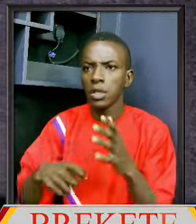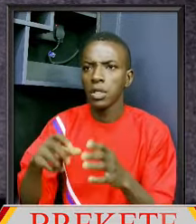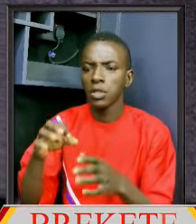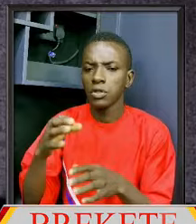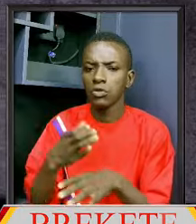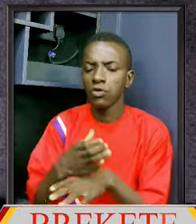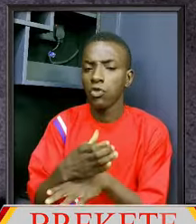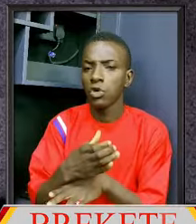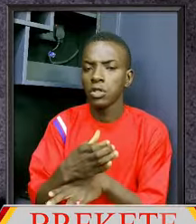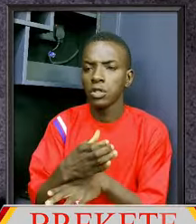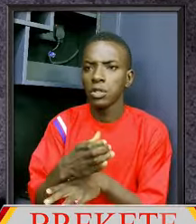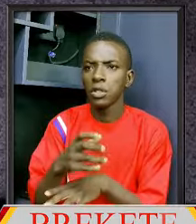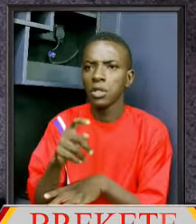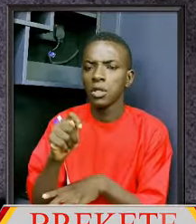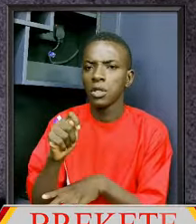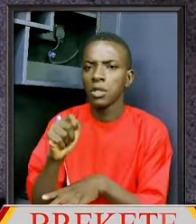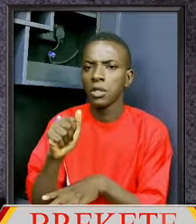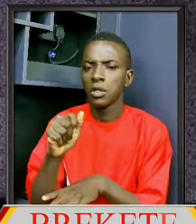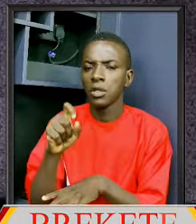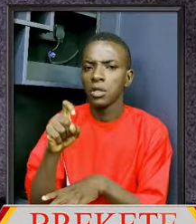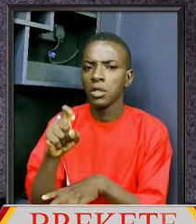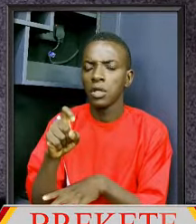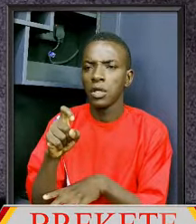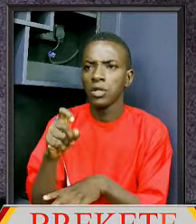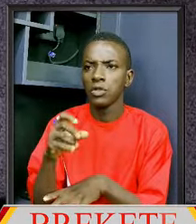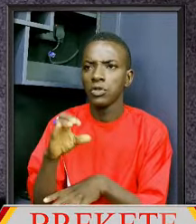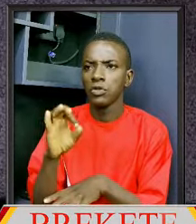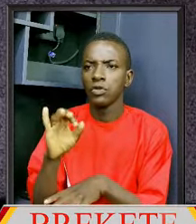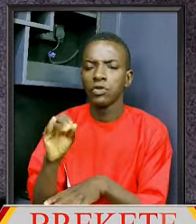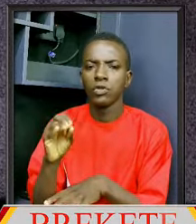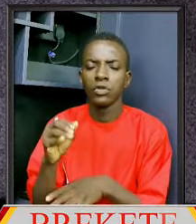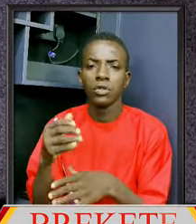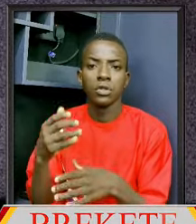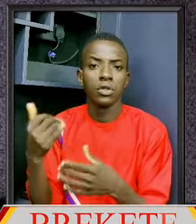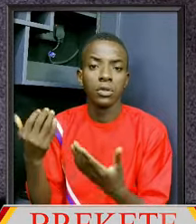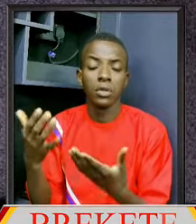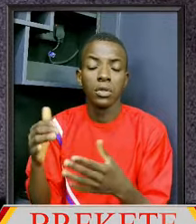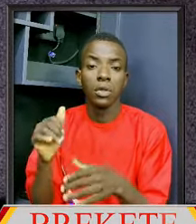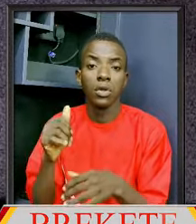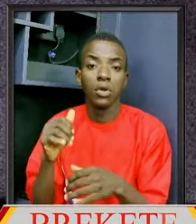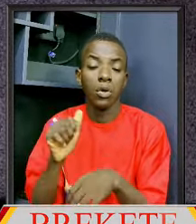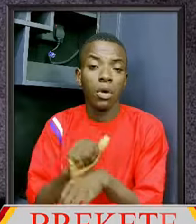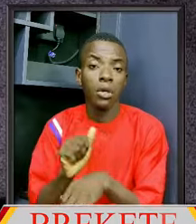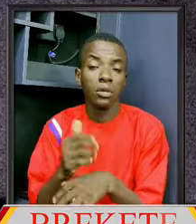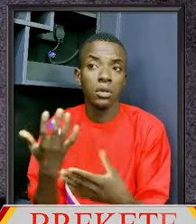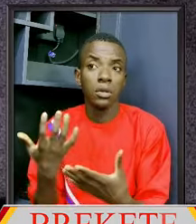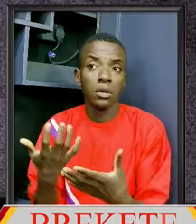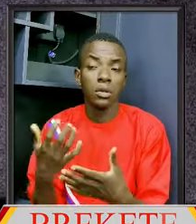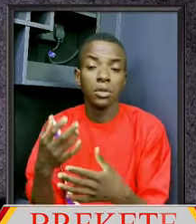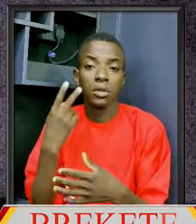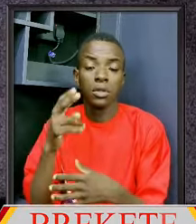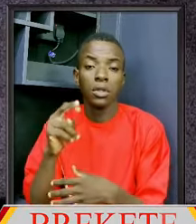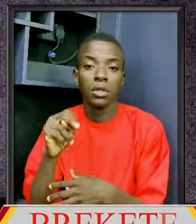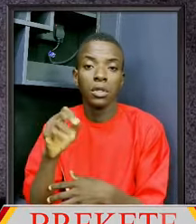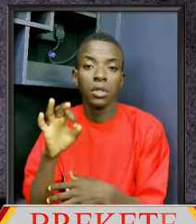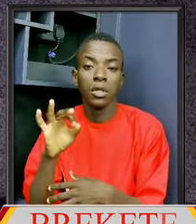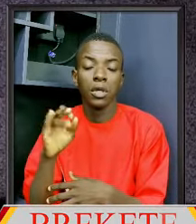work, as you do so, it go hard, You see the way NAFDAC they